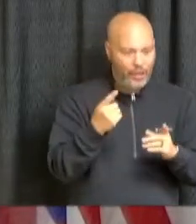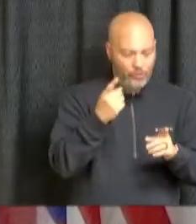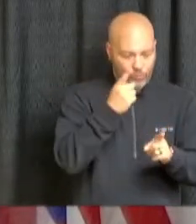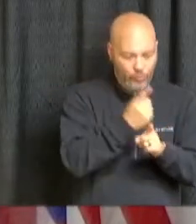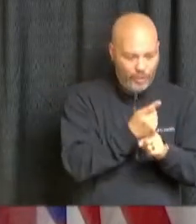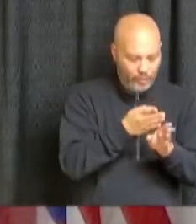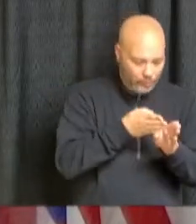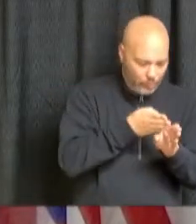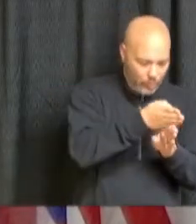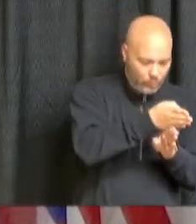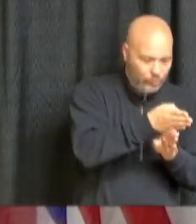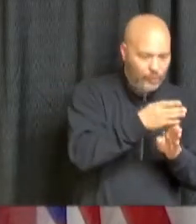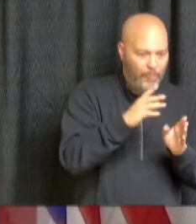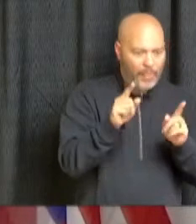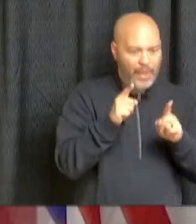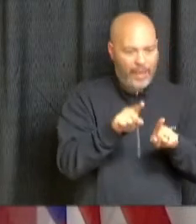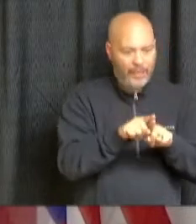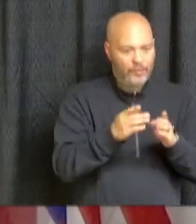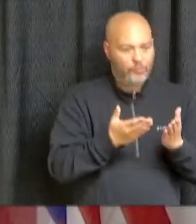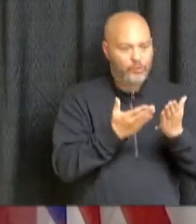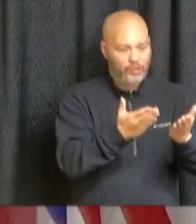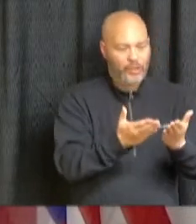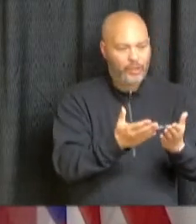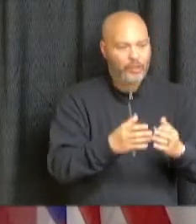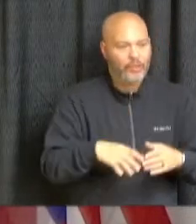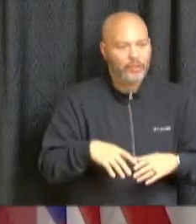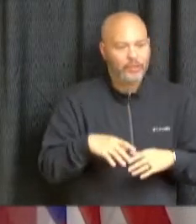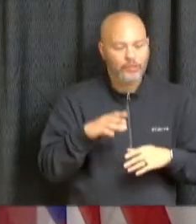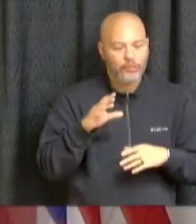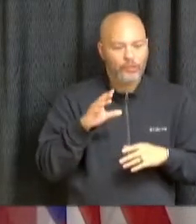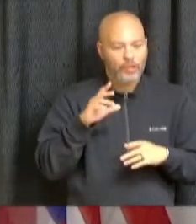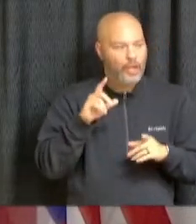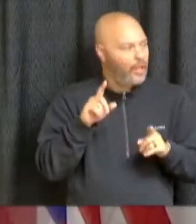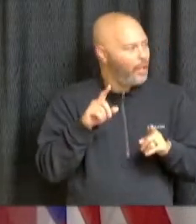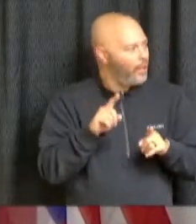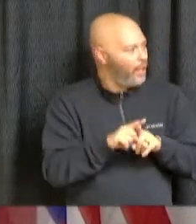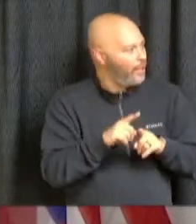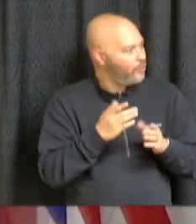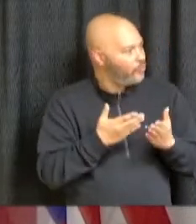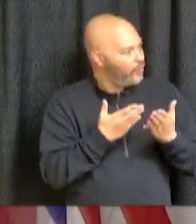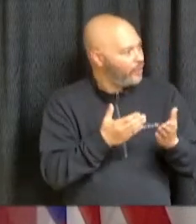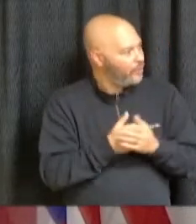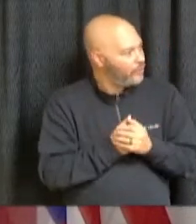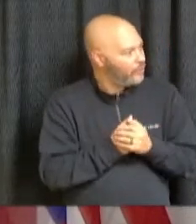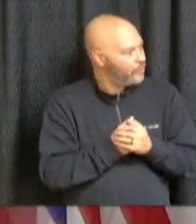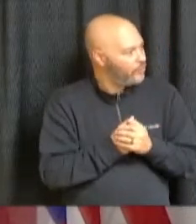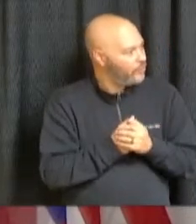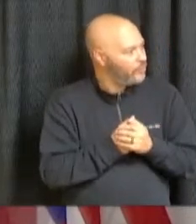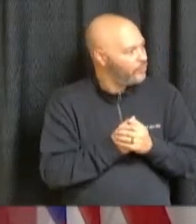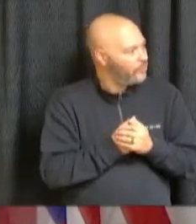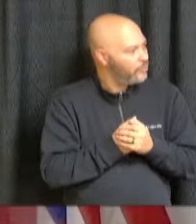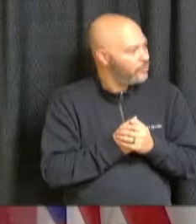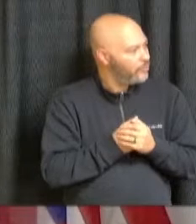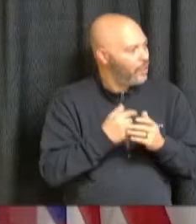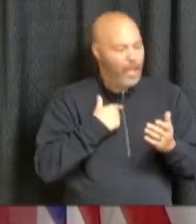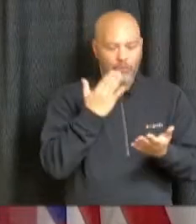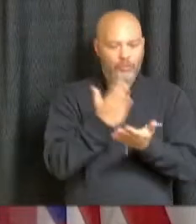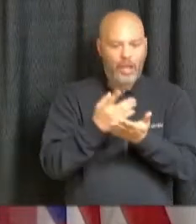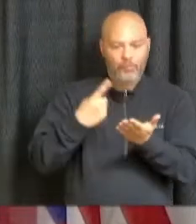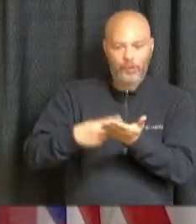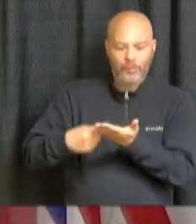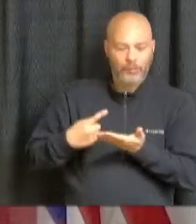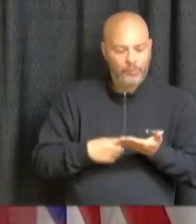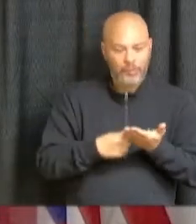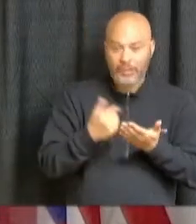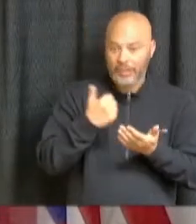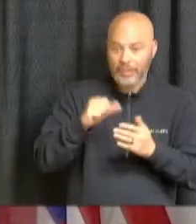the amendment as presented. Councilperson Streetman on the amendment as it's presented. For the question. Question's been called